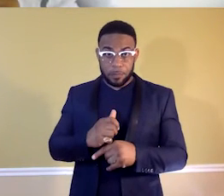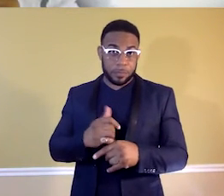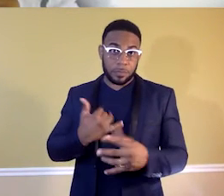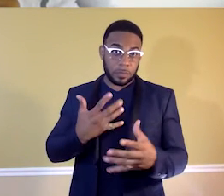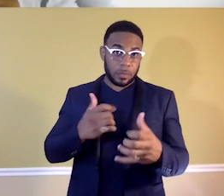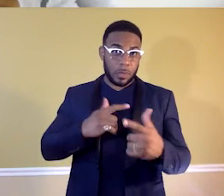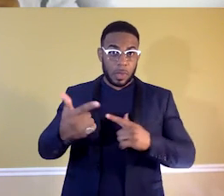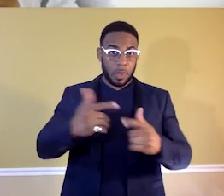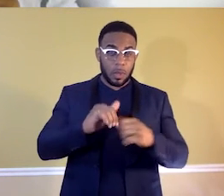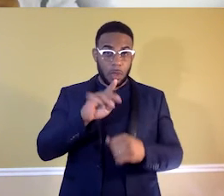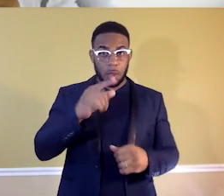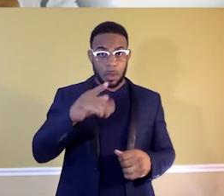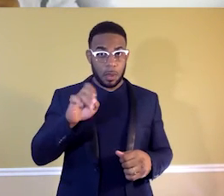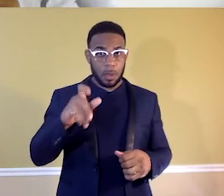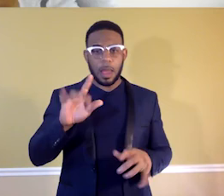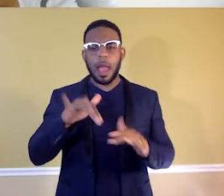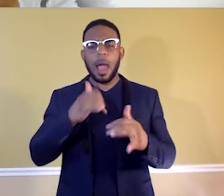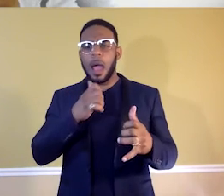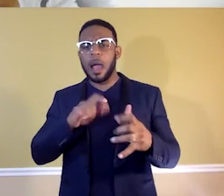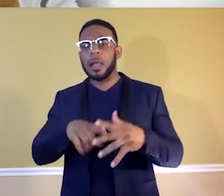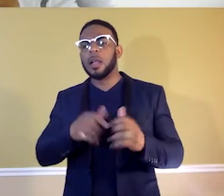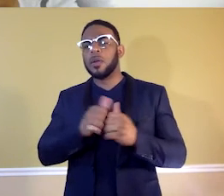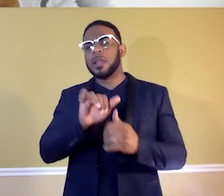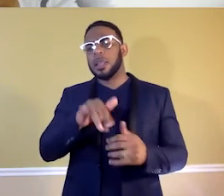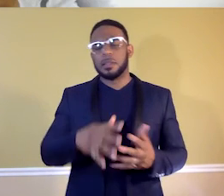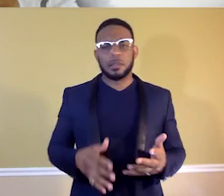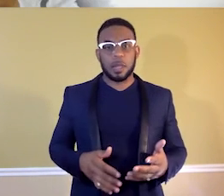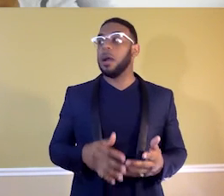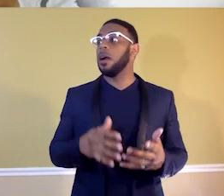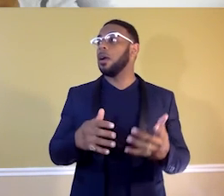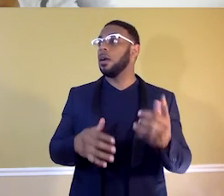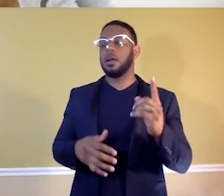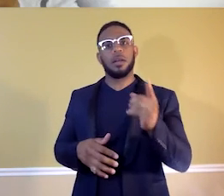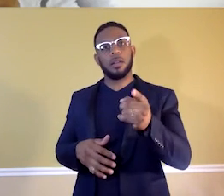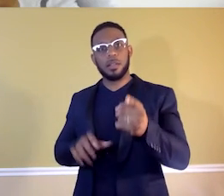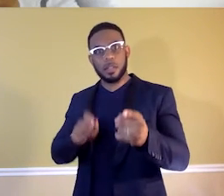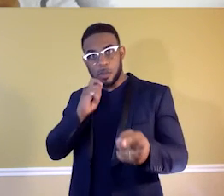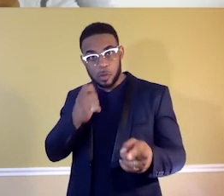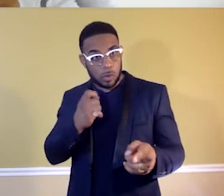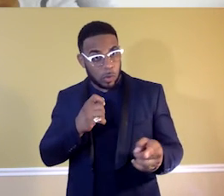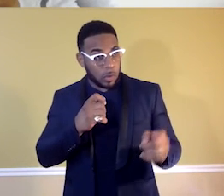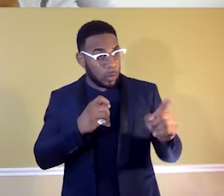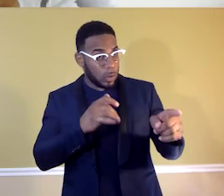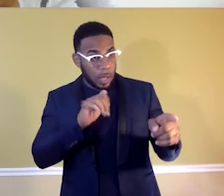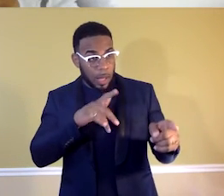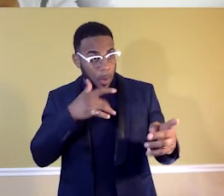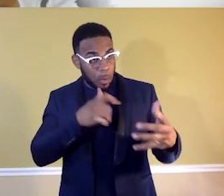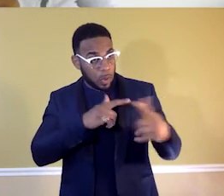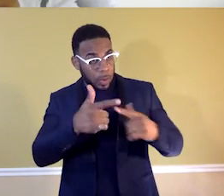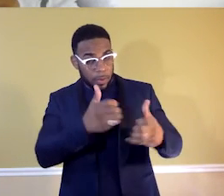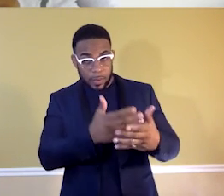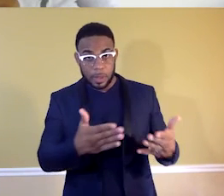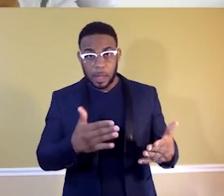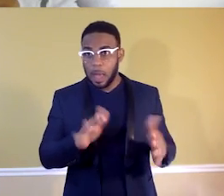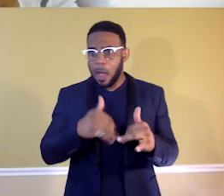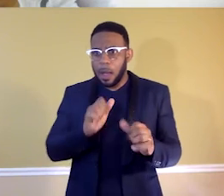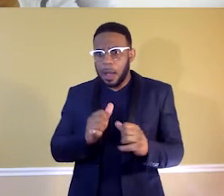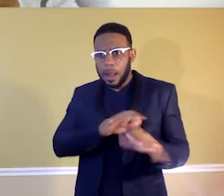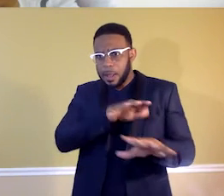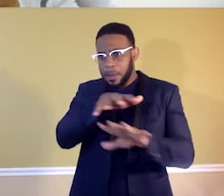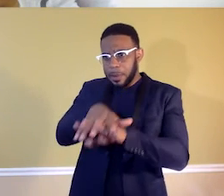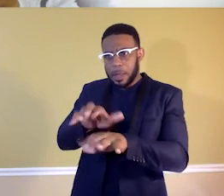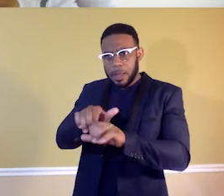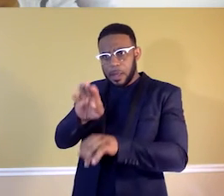want to make interactive blog posts. So how would I even get started with that? So, oh, there's this cool Streamlit application that allows you to do interactive things. How can I embed that